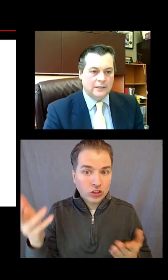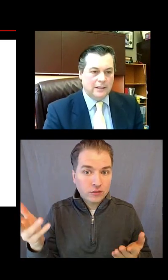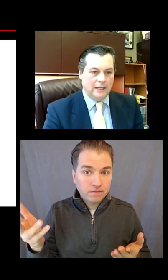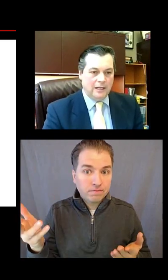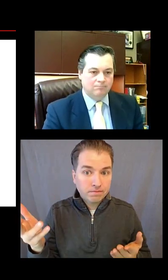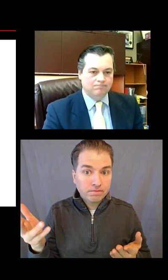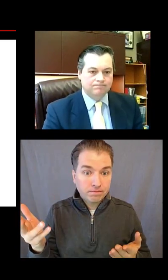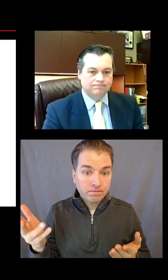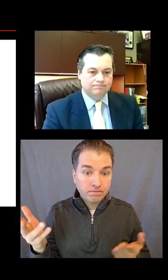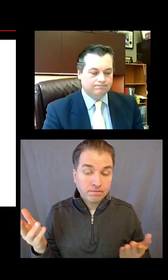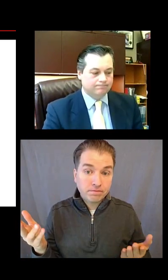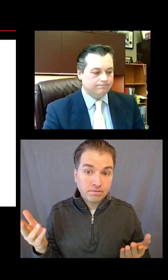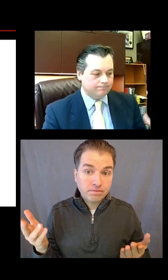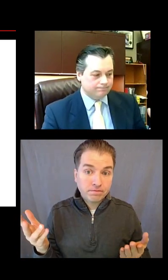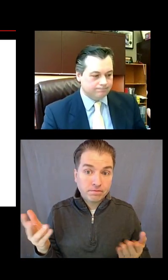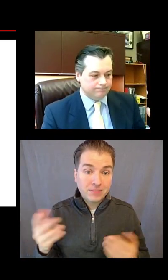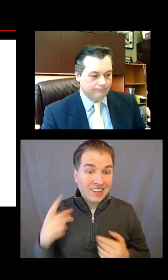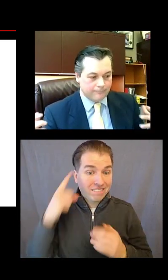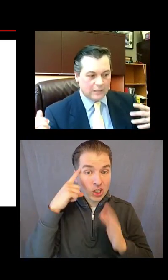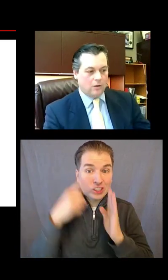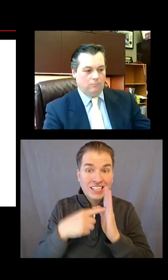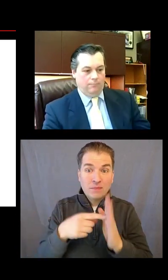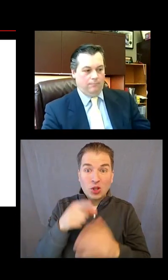at my